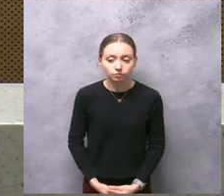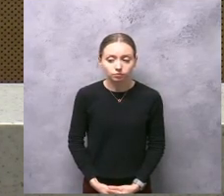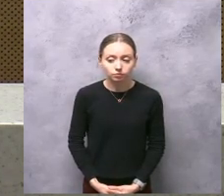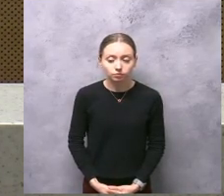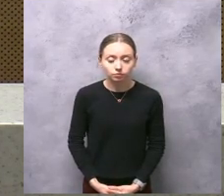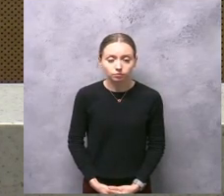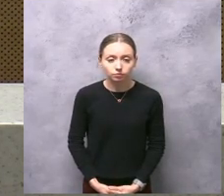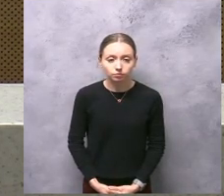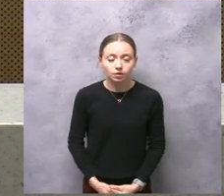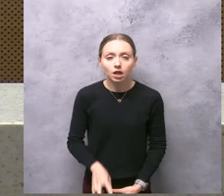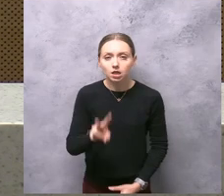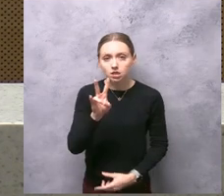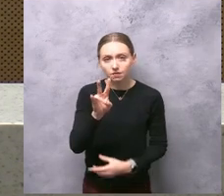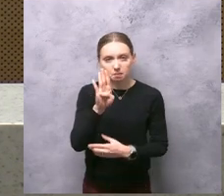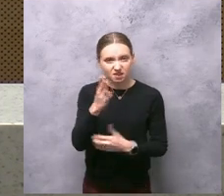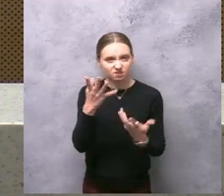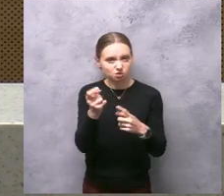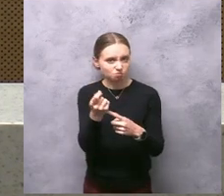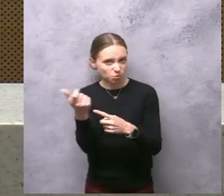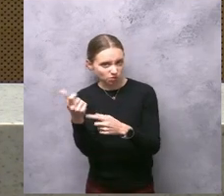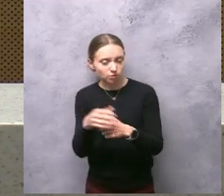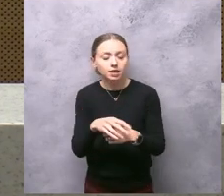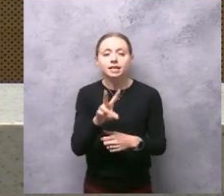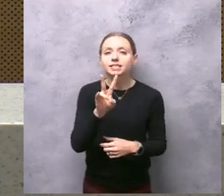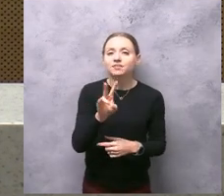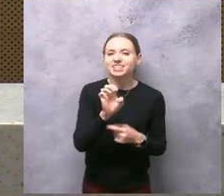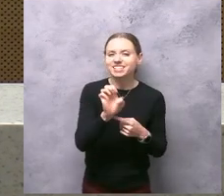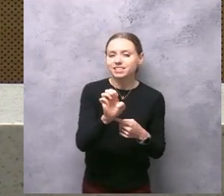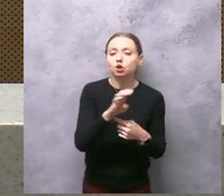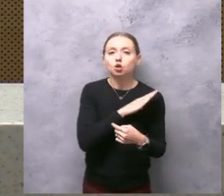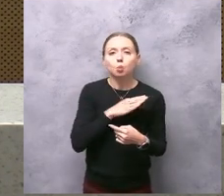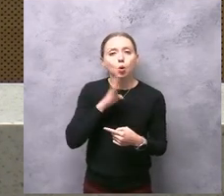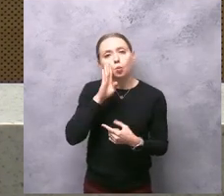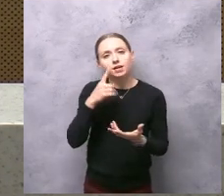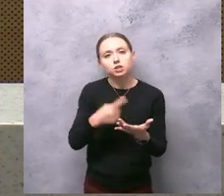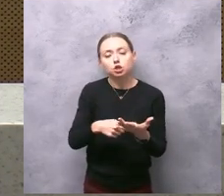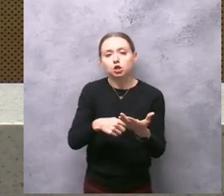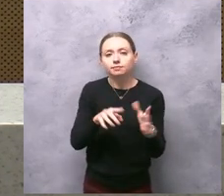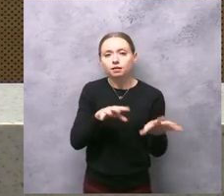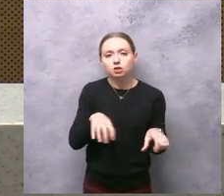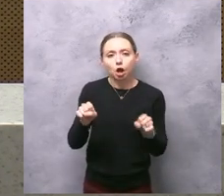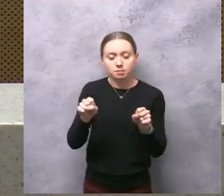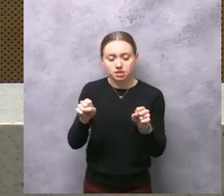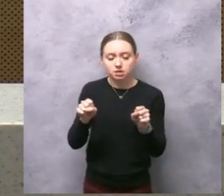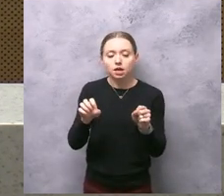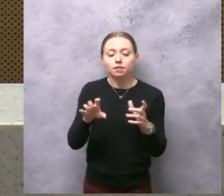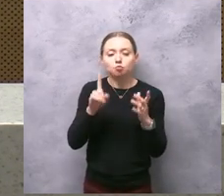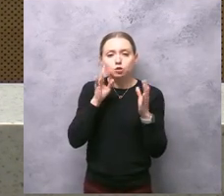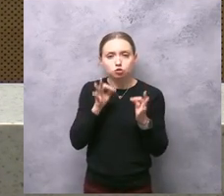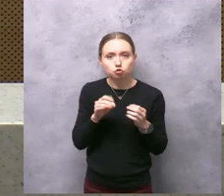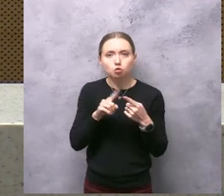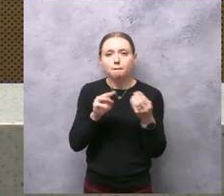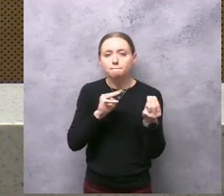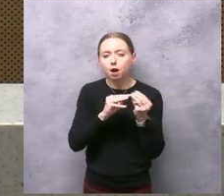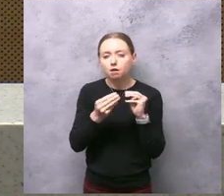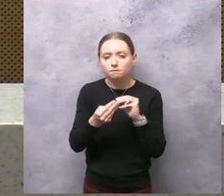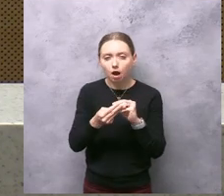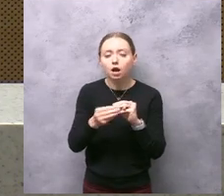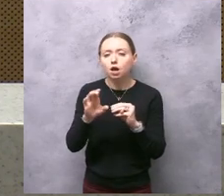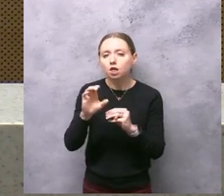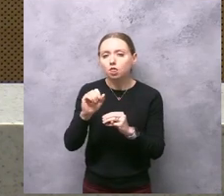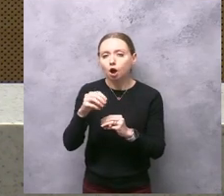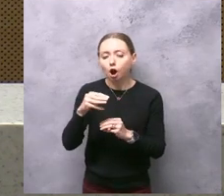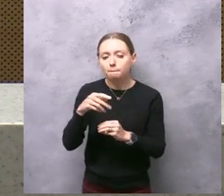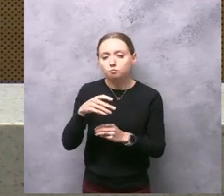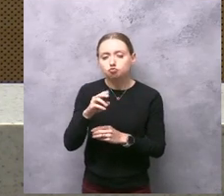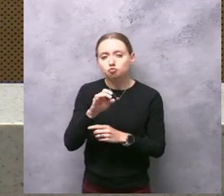7D has been removed from the agenda. 7E, the board will consider adopting the resolution to modify the adjustment in the comptroller's property